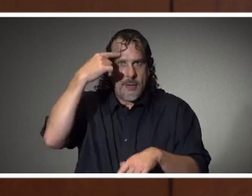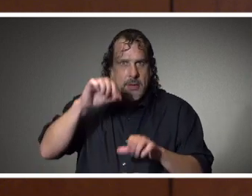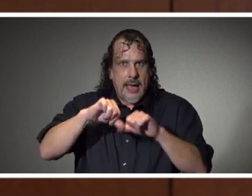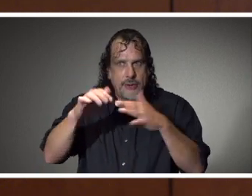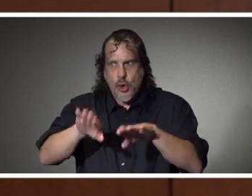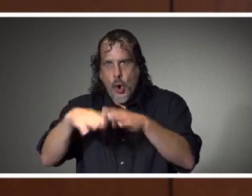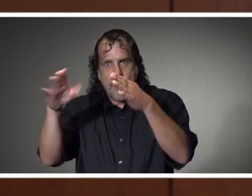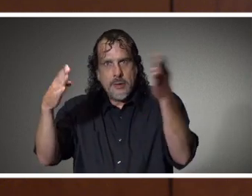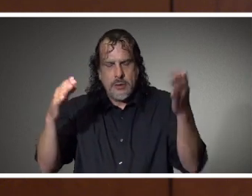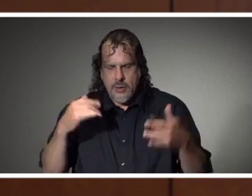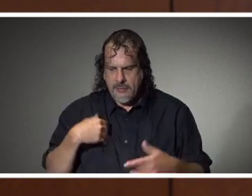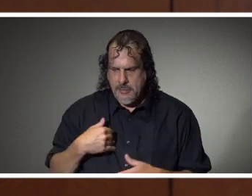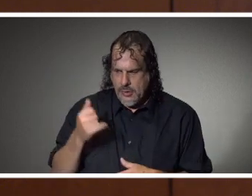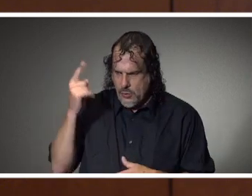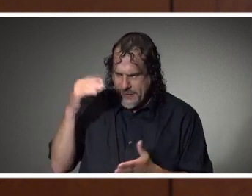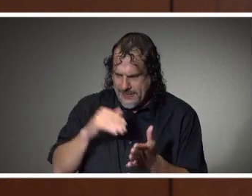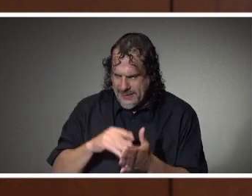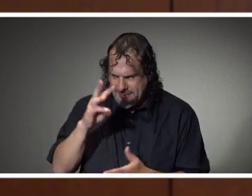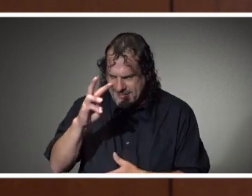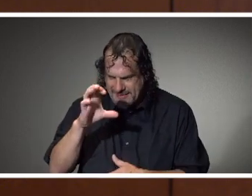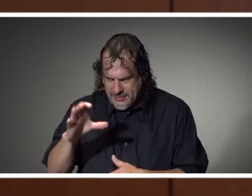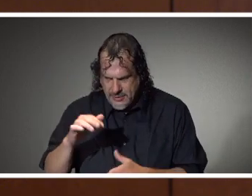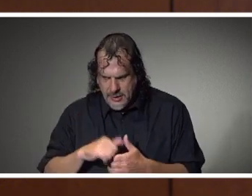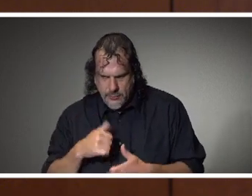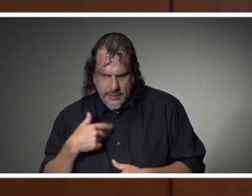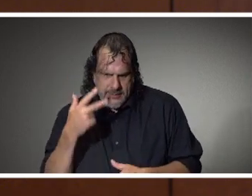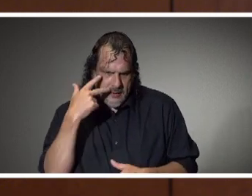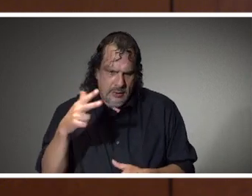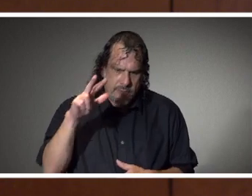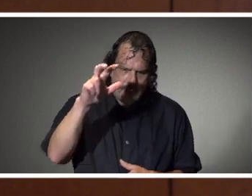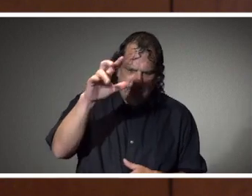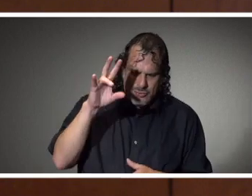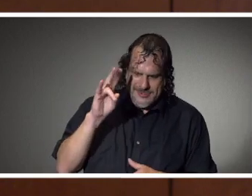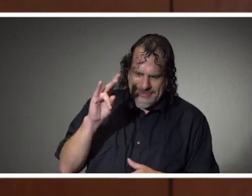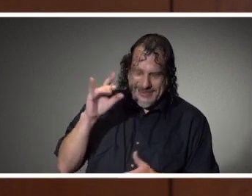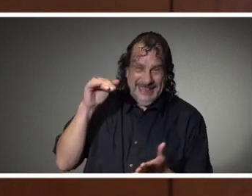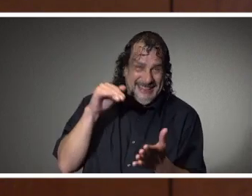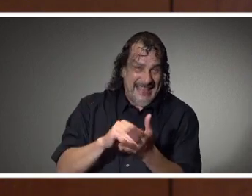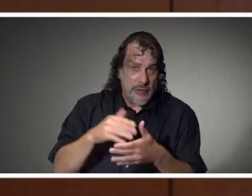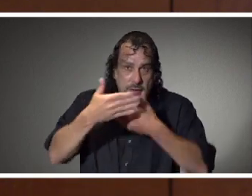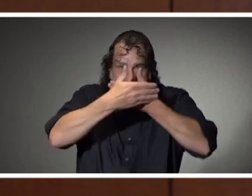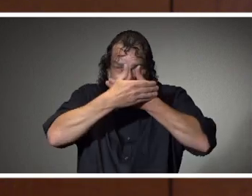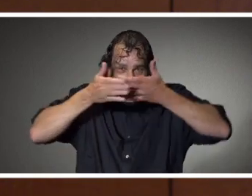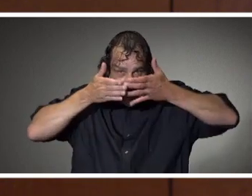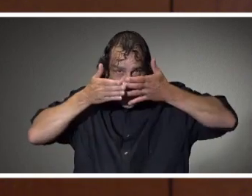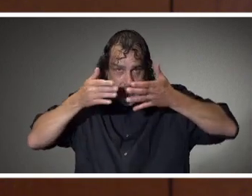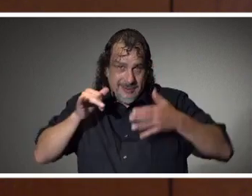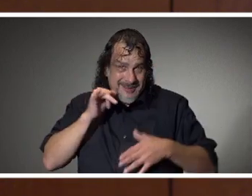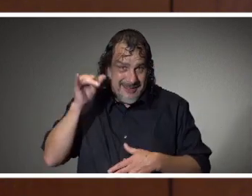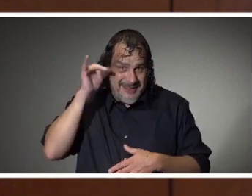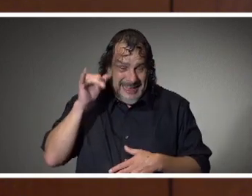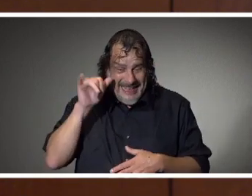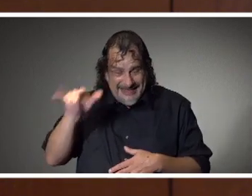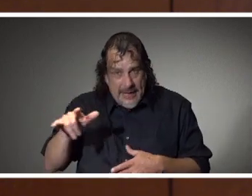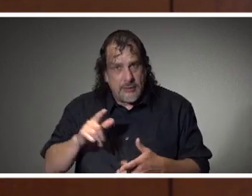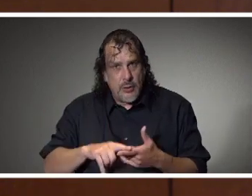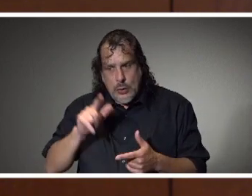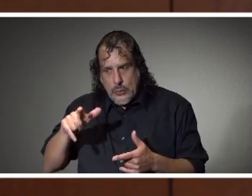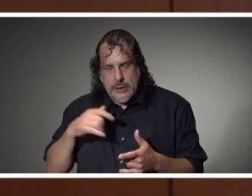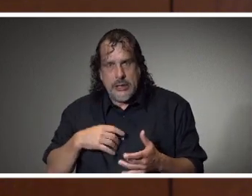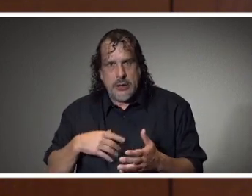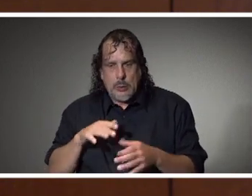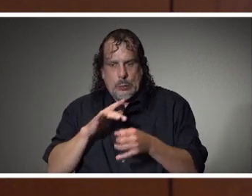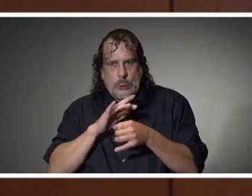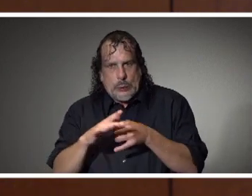About 1,600, and as well as we received 317,000 face masks yesterday, and that's been one of the areas that we've definitely been deficient